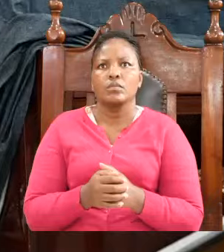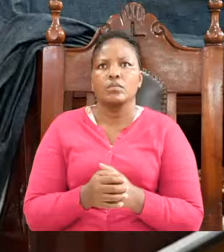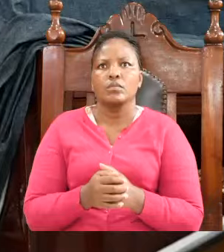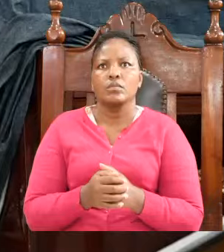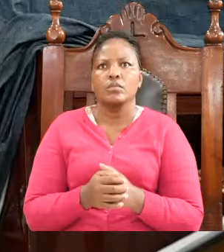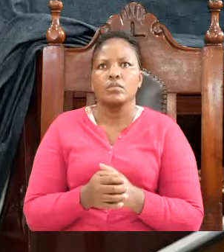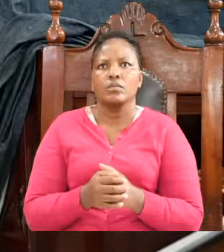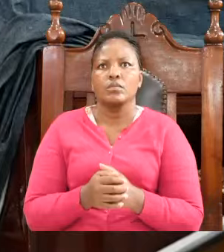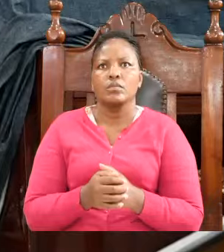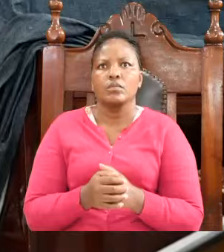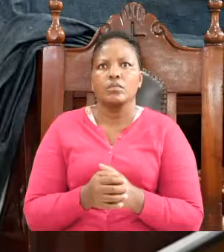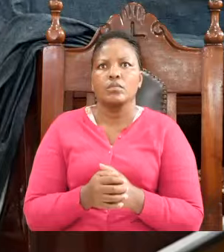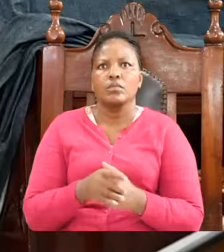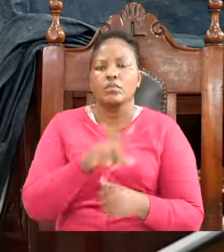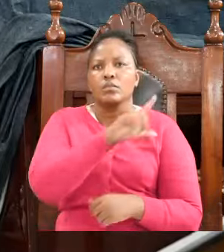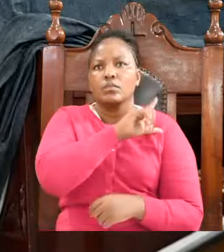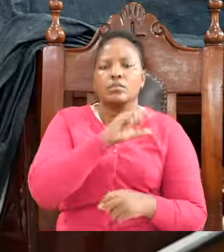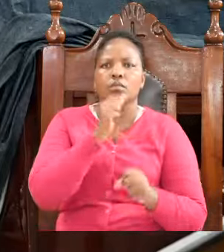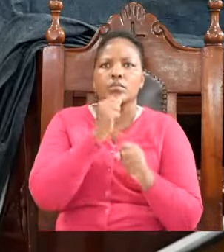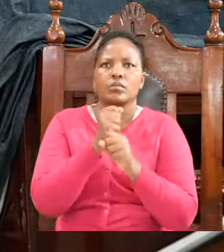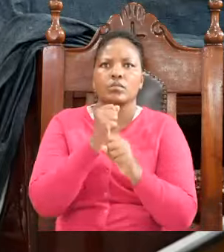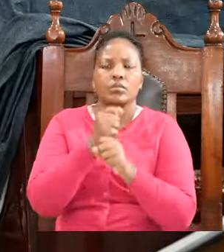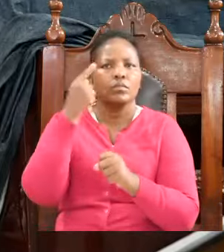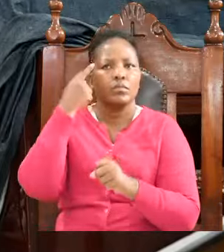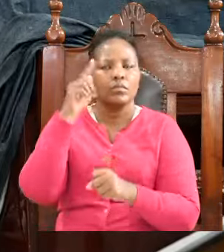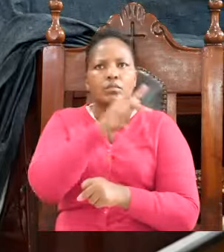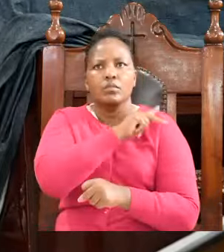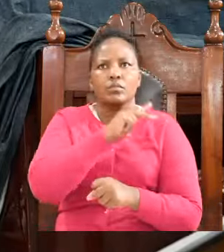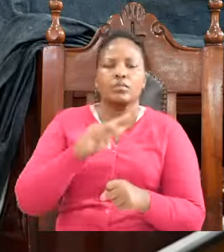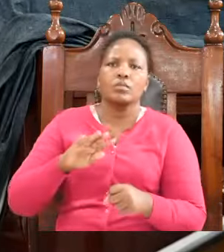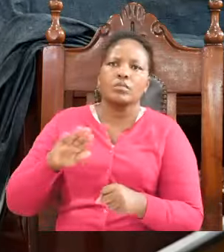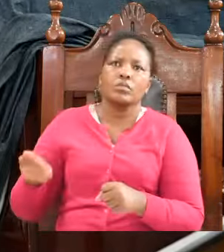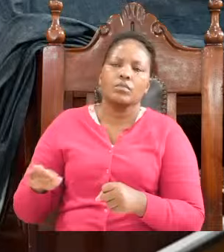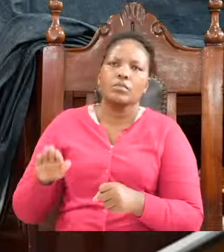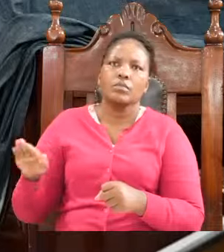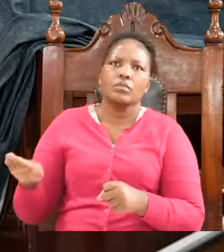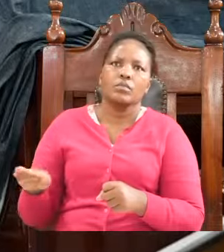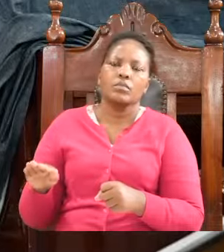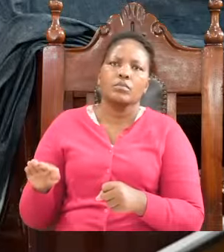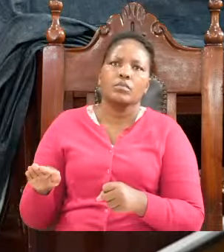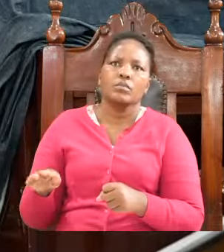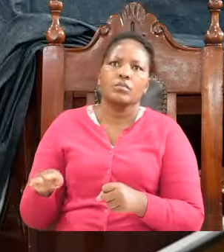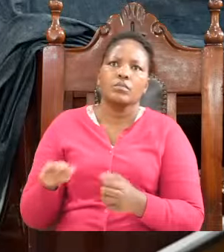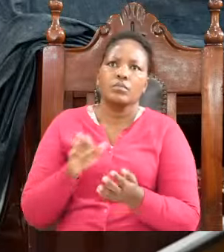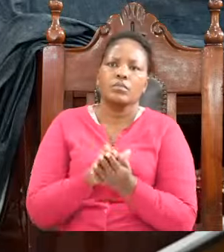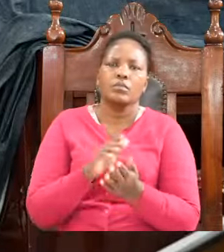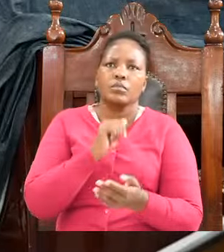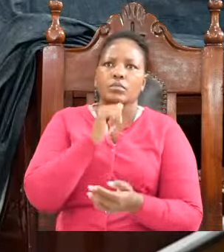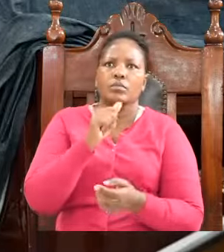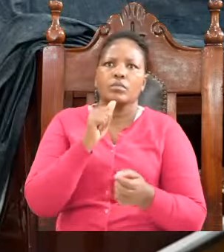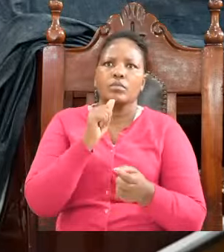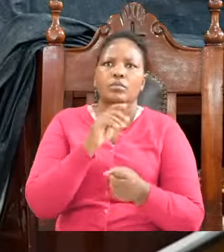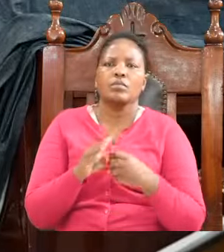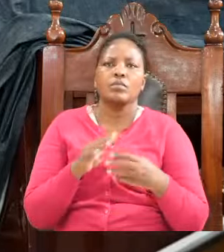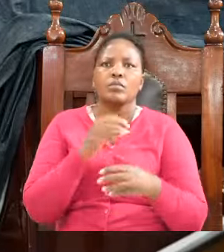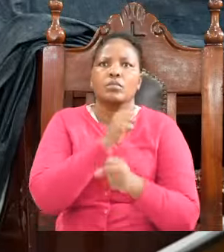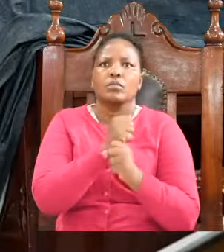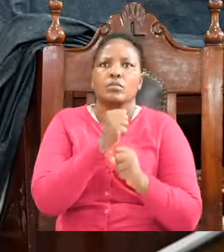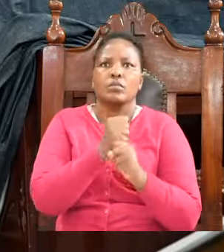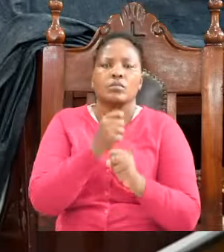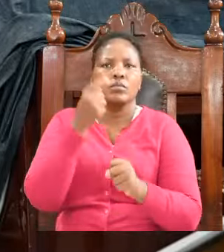working for the kingdom. Keep so busy working for the kingdom. Keep so